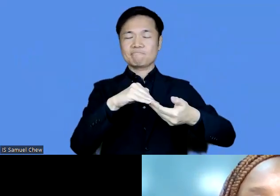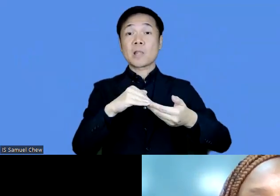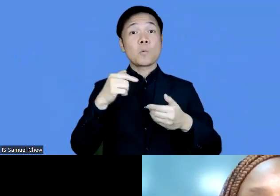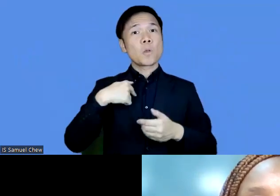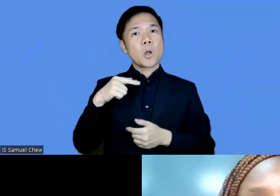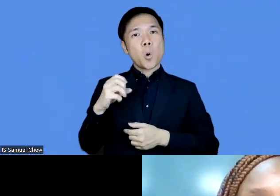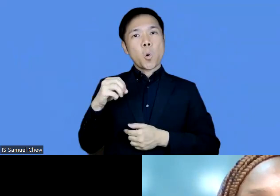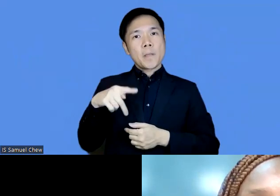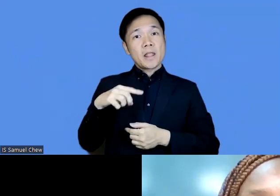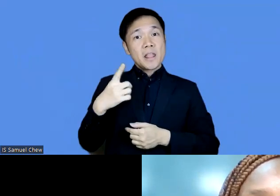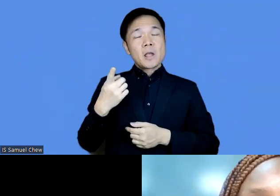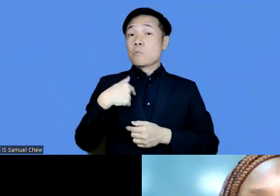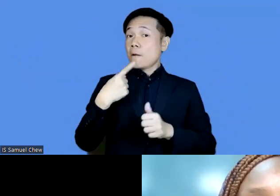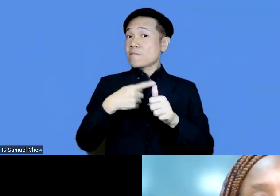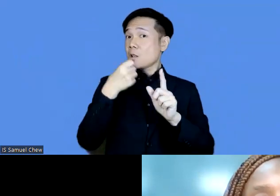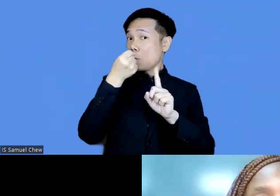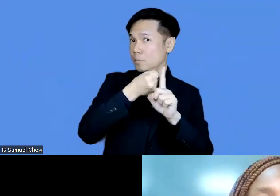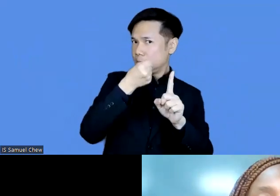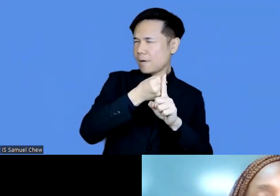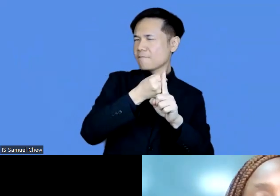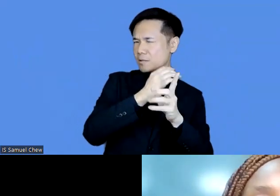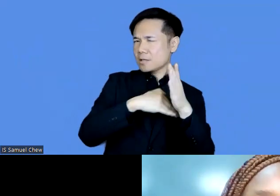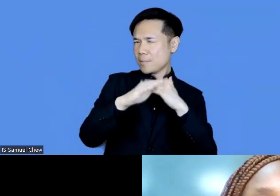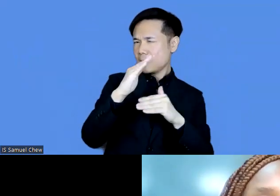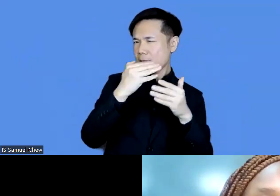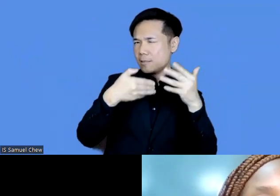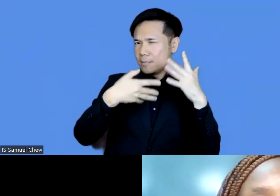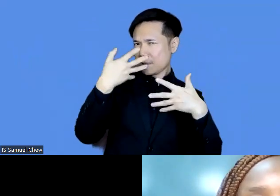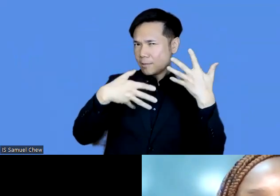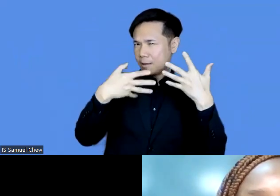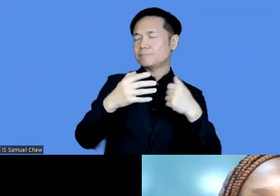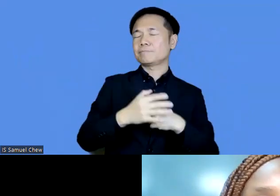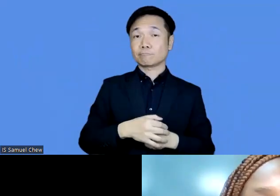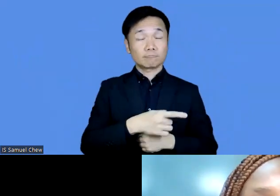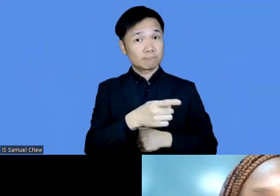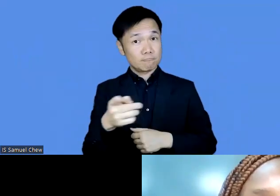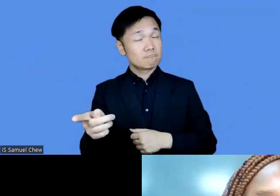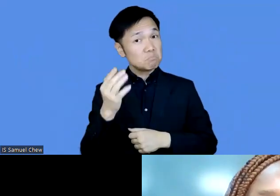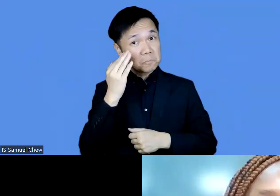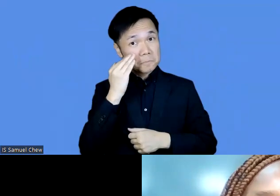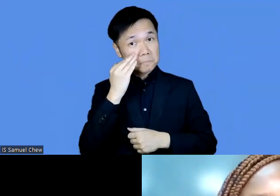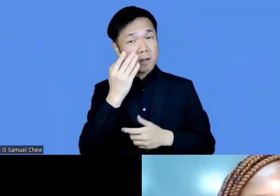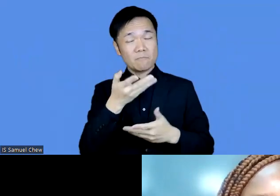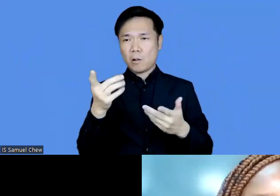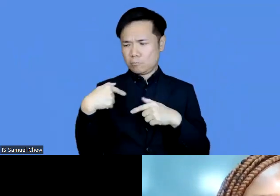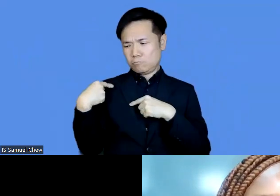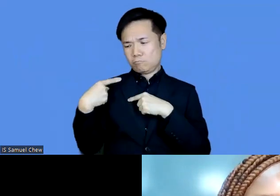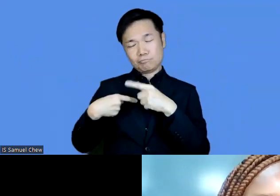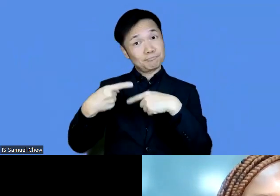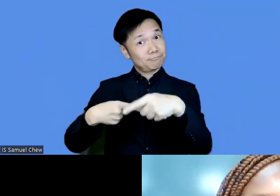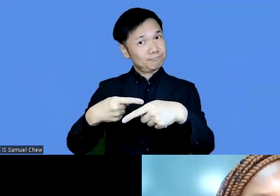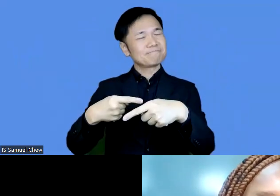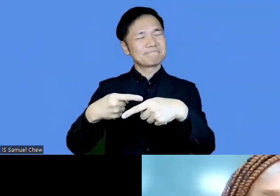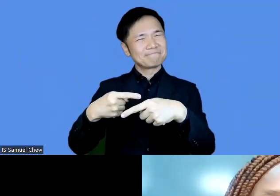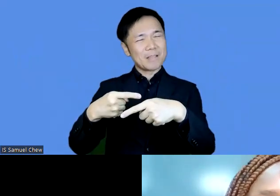normally conduct advocacy on disability data. And there are a few key things we've learned from our process so far. So